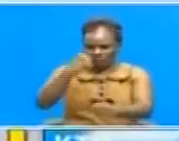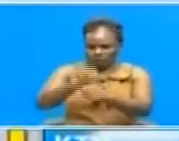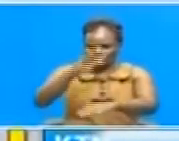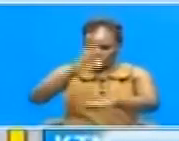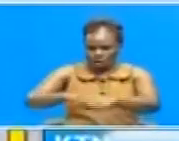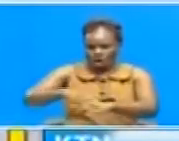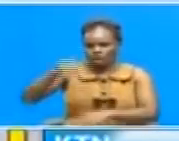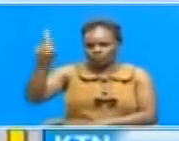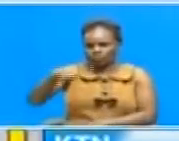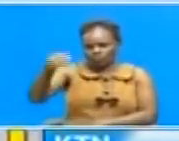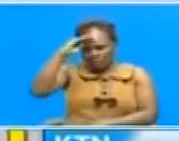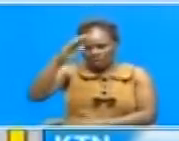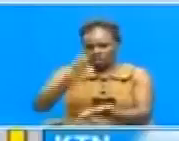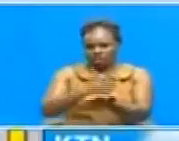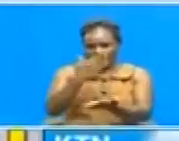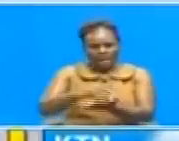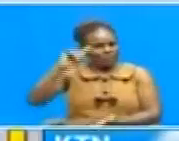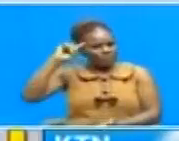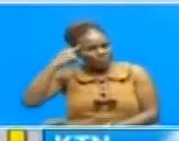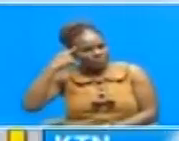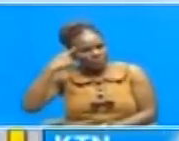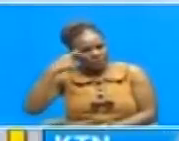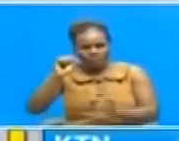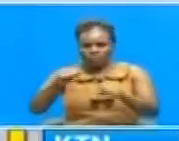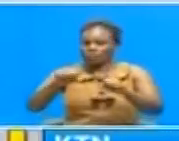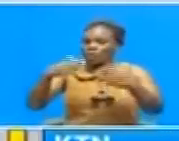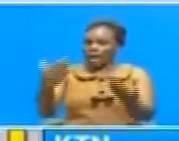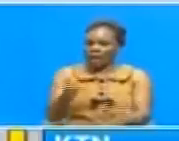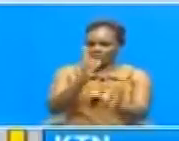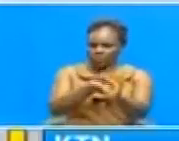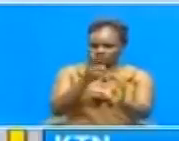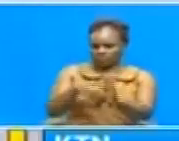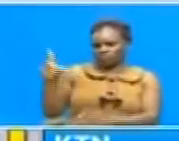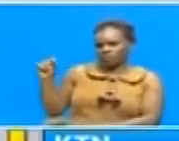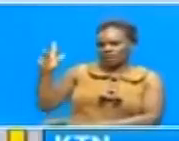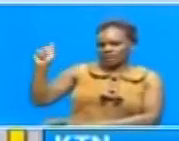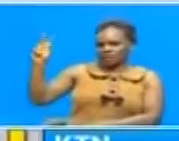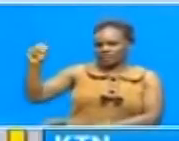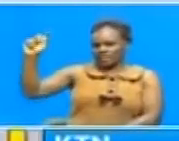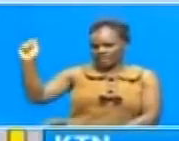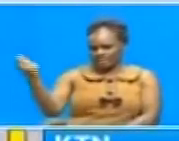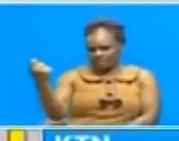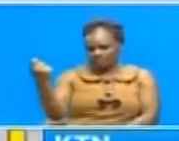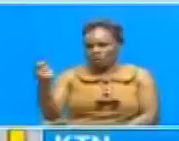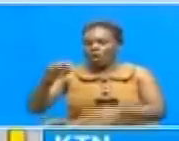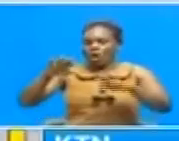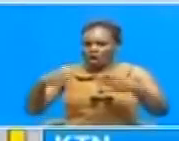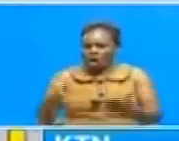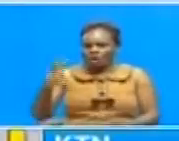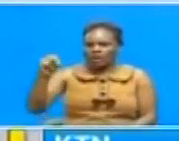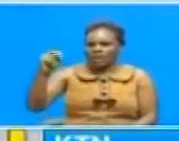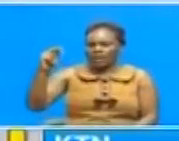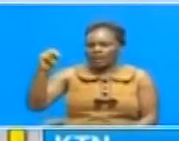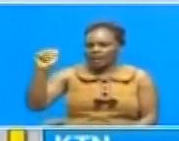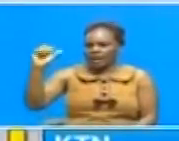illicit brews? Go ahead and share your thoughts with us this evening, and you can do that by tweeting us at KTN News KE and at